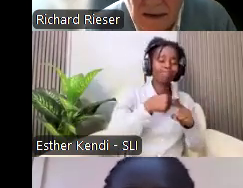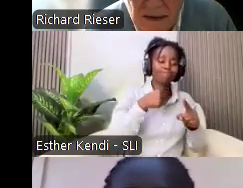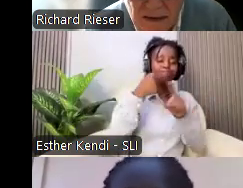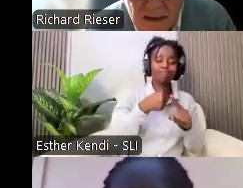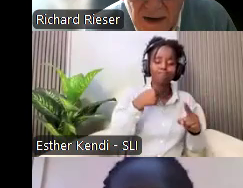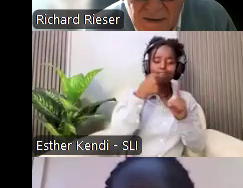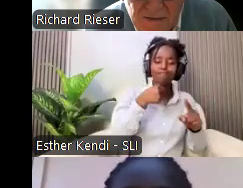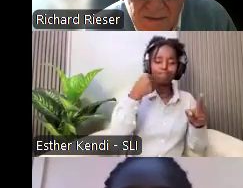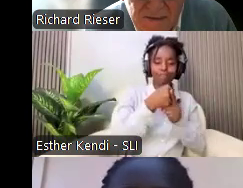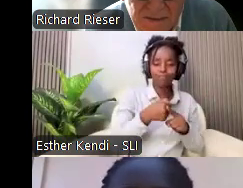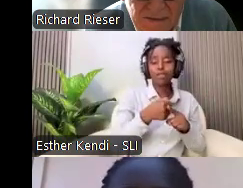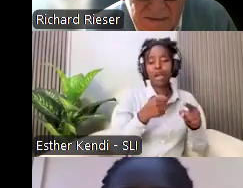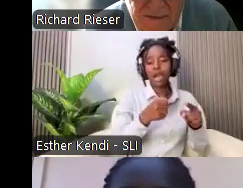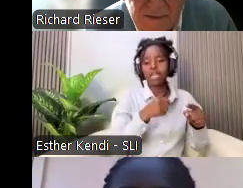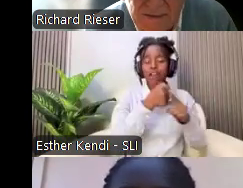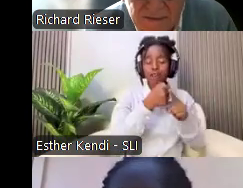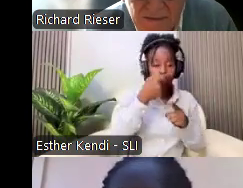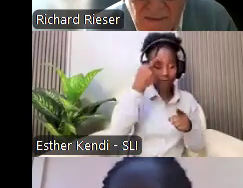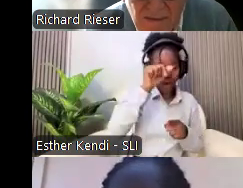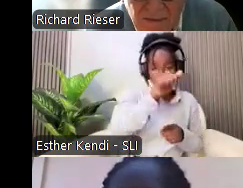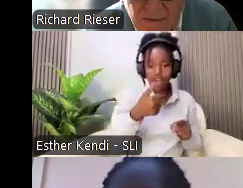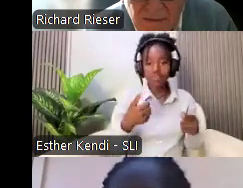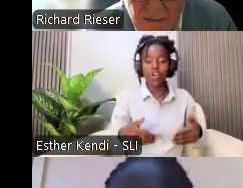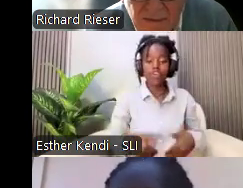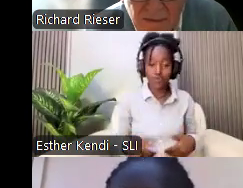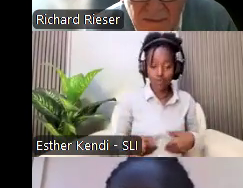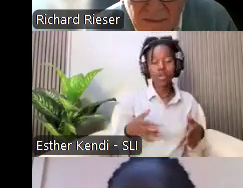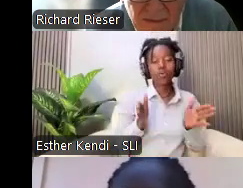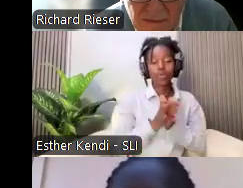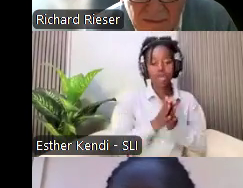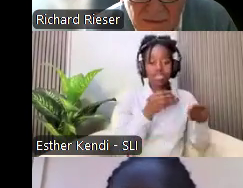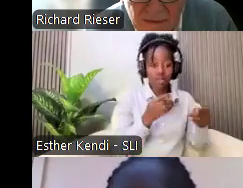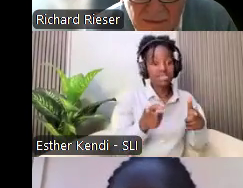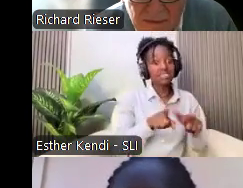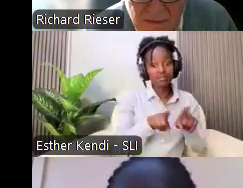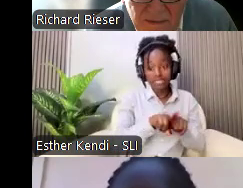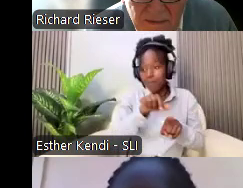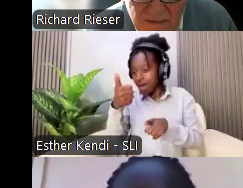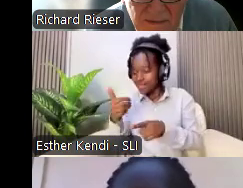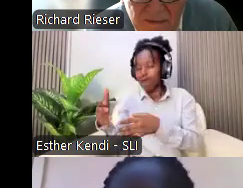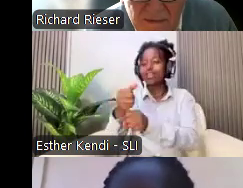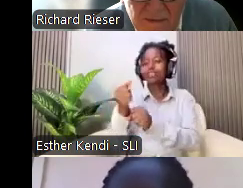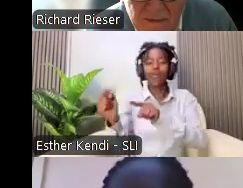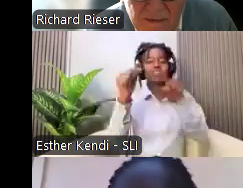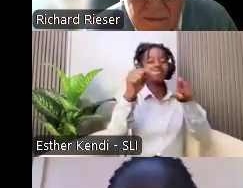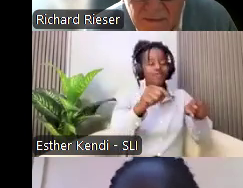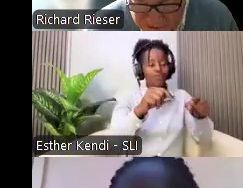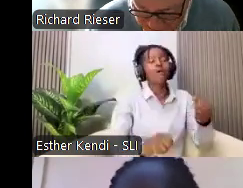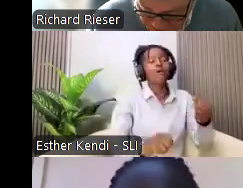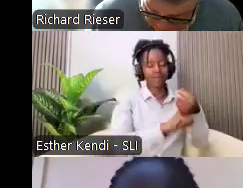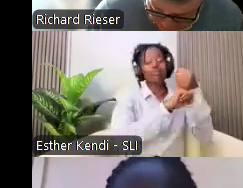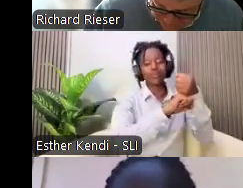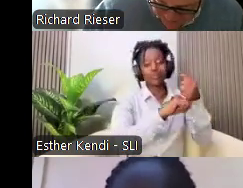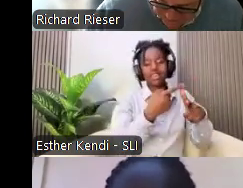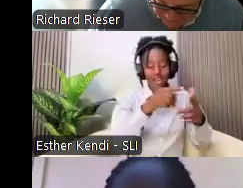other organizations which encouraged me to finish my studies, and I have passion in fashion